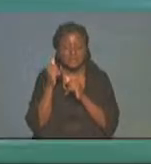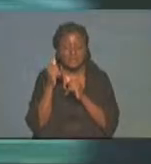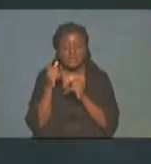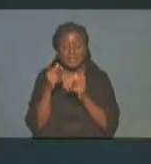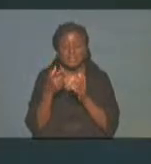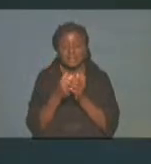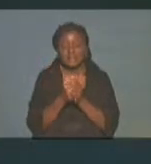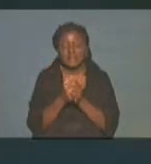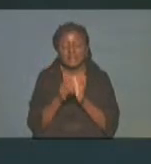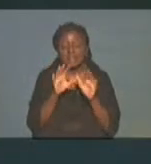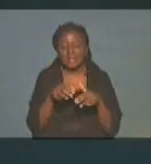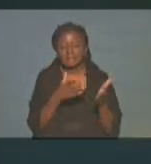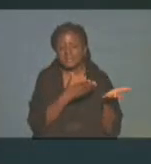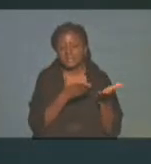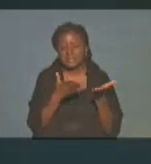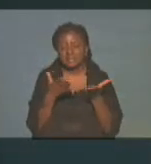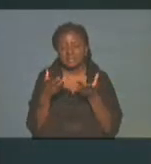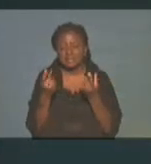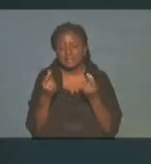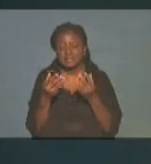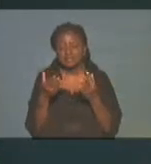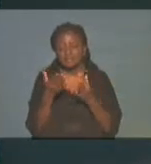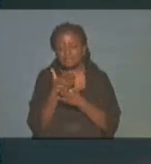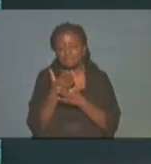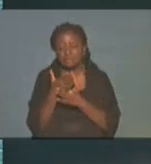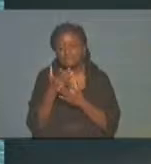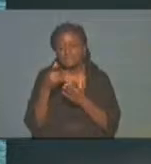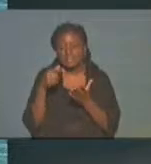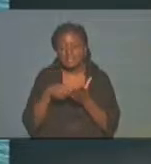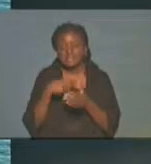event can be carried out through the rest of the year.